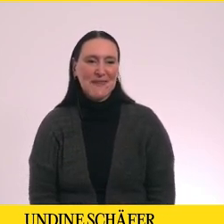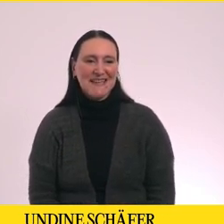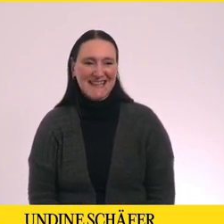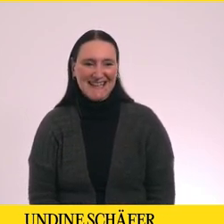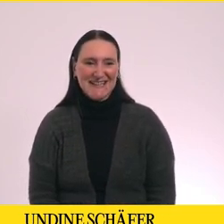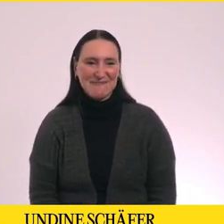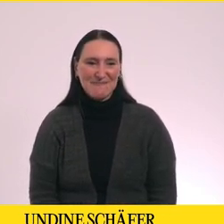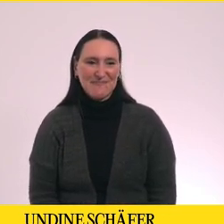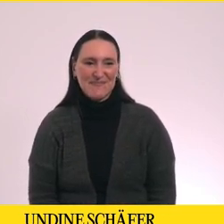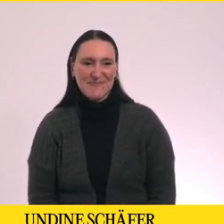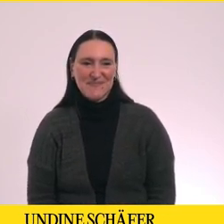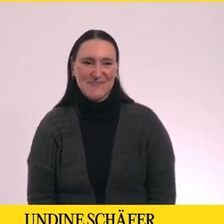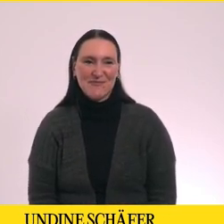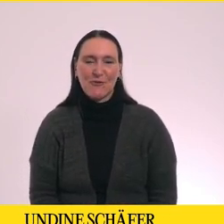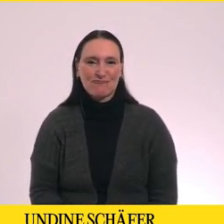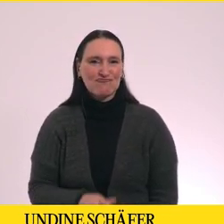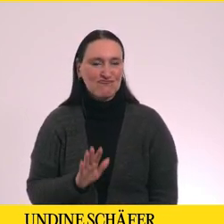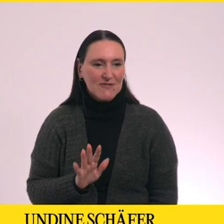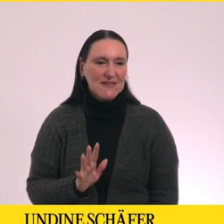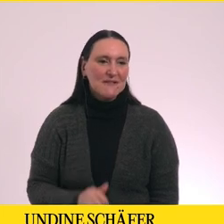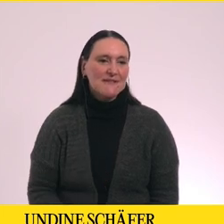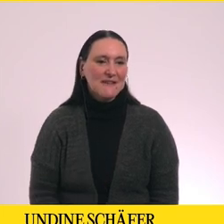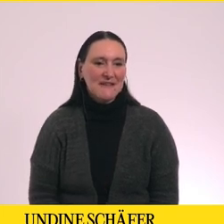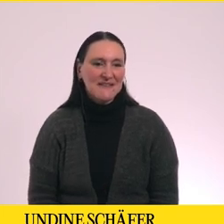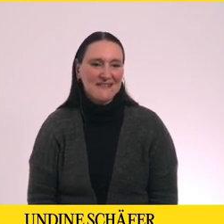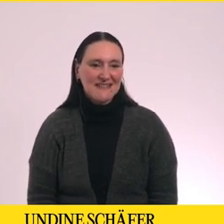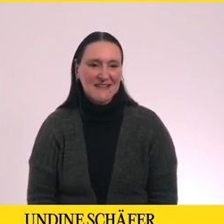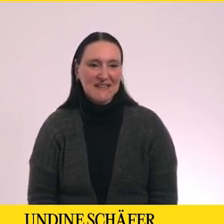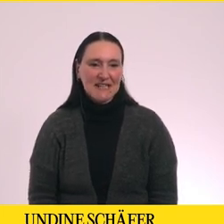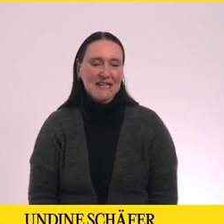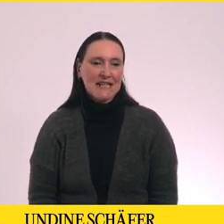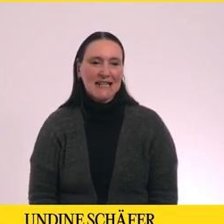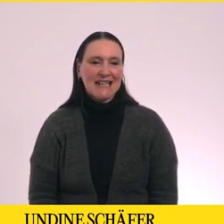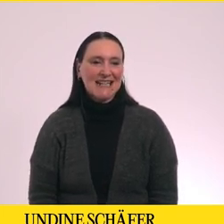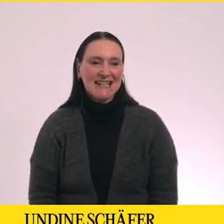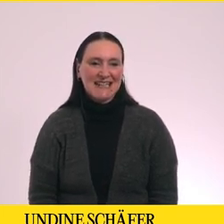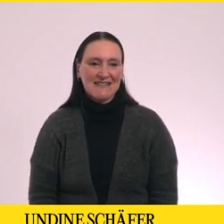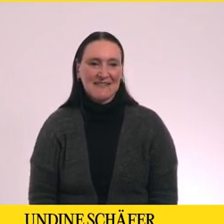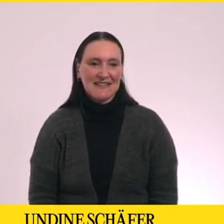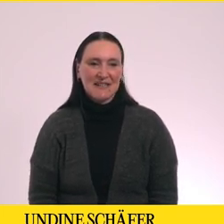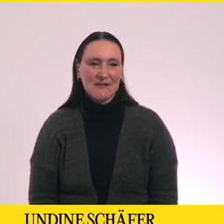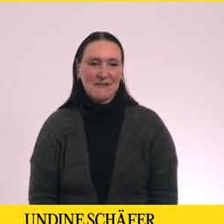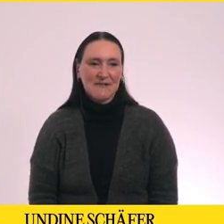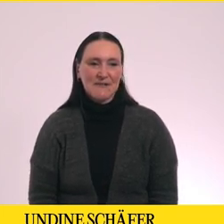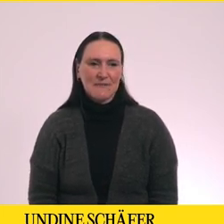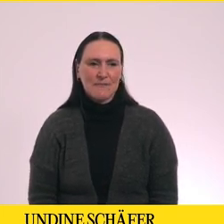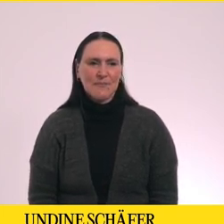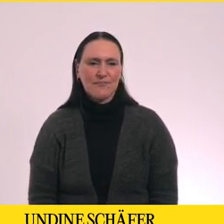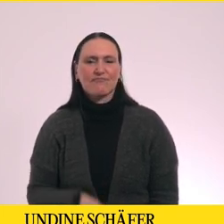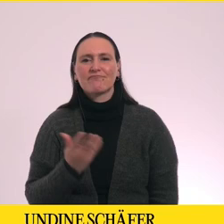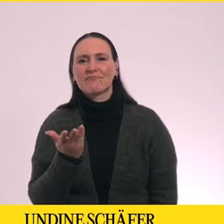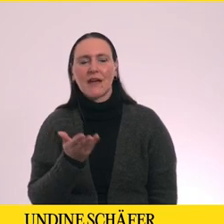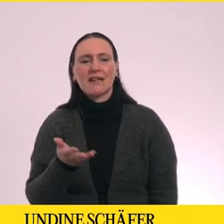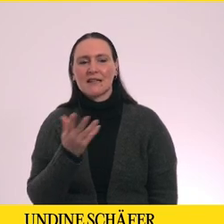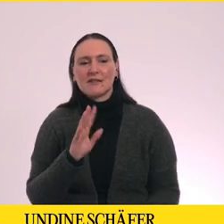Okay. Yeah. So, apparently there are the people of the Rasmus Paludan group downstairs, and somebody has